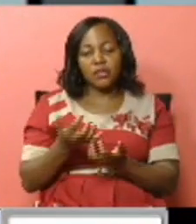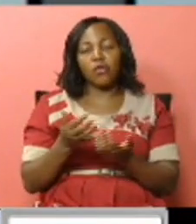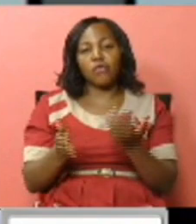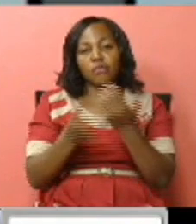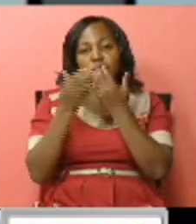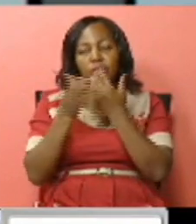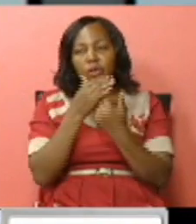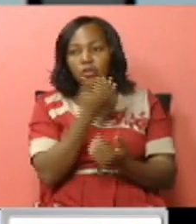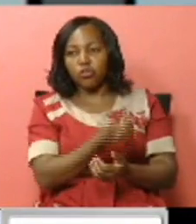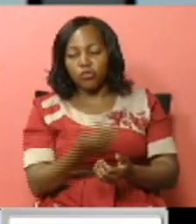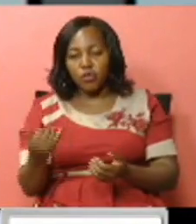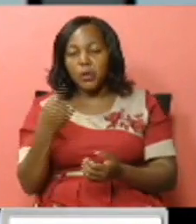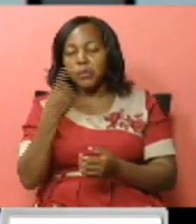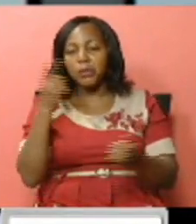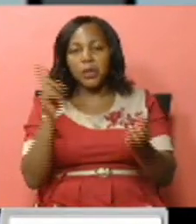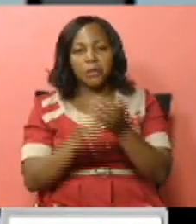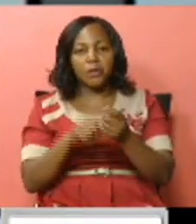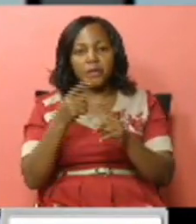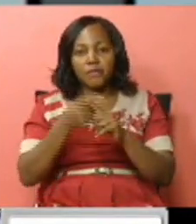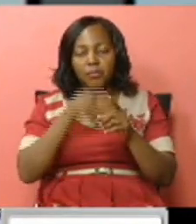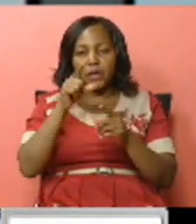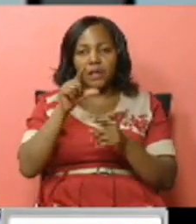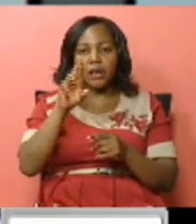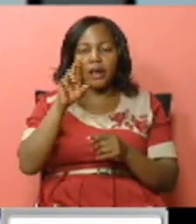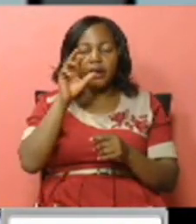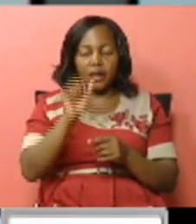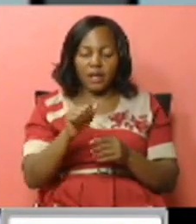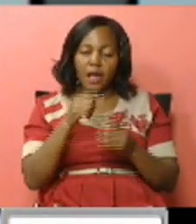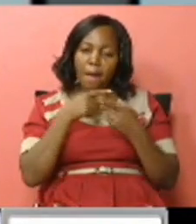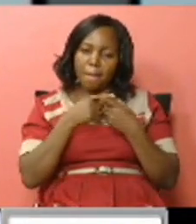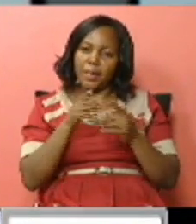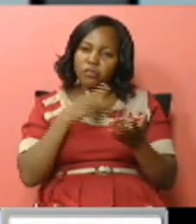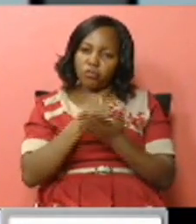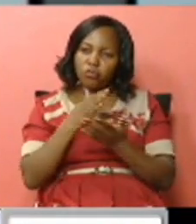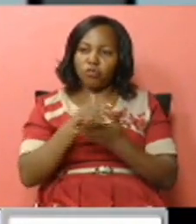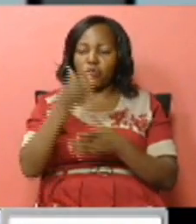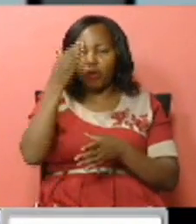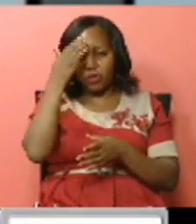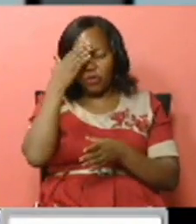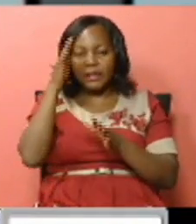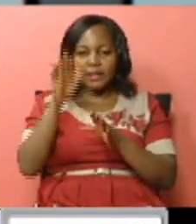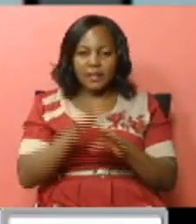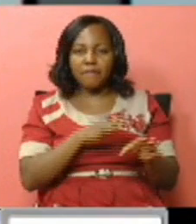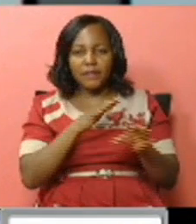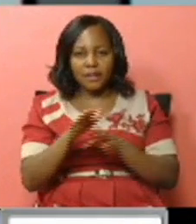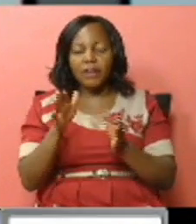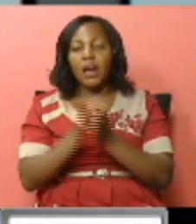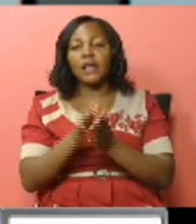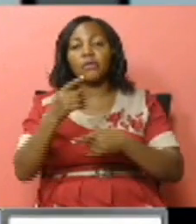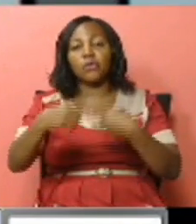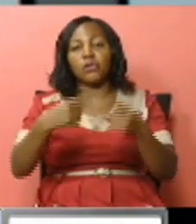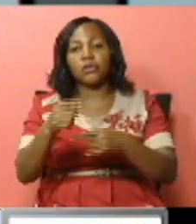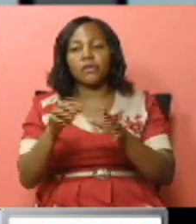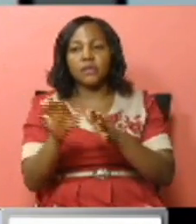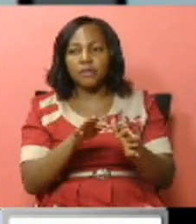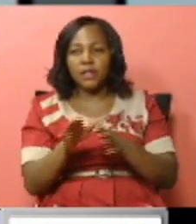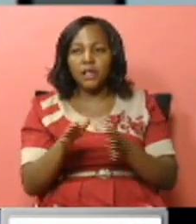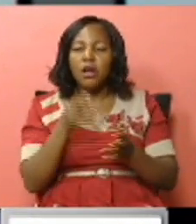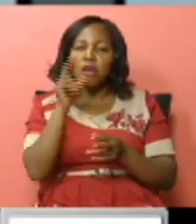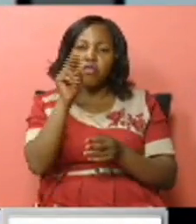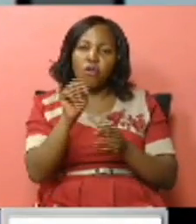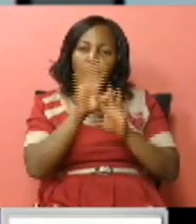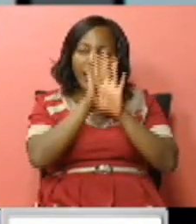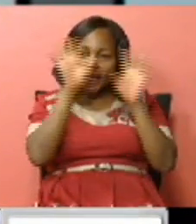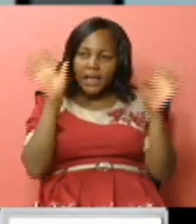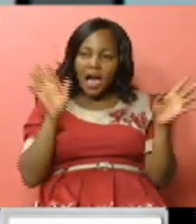rape, often rejected by their families. But while we know that they have suffered and continue to do so, there is no